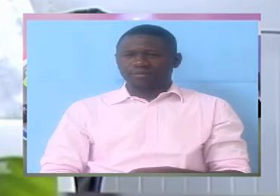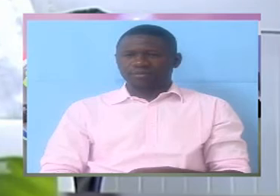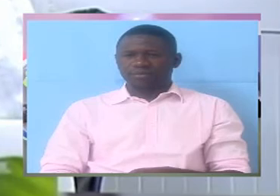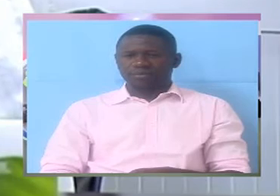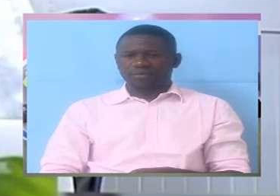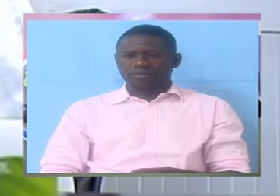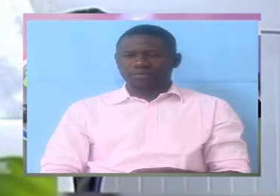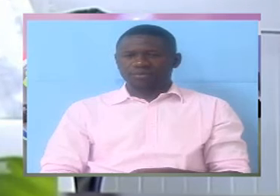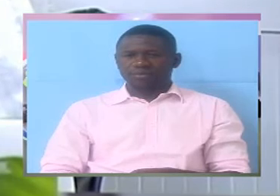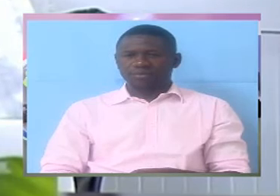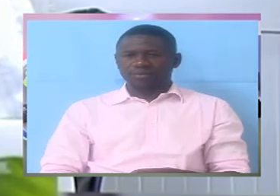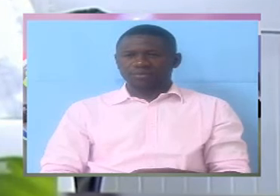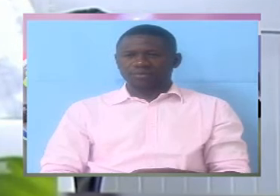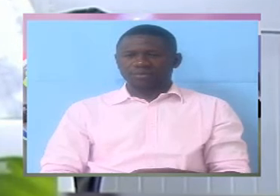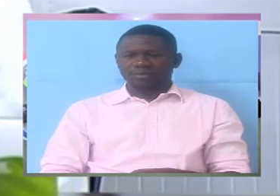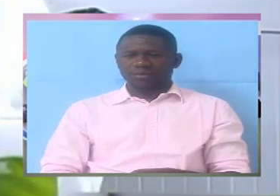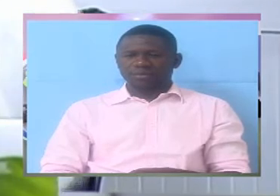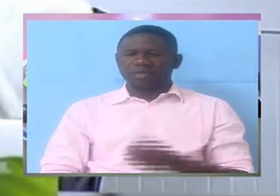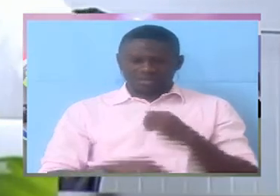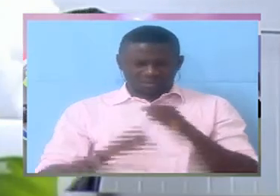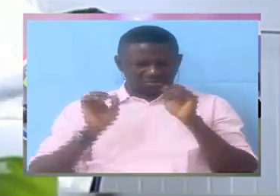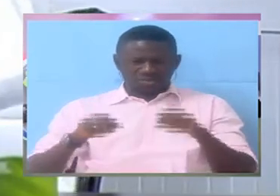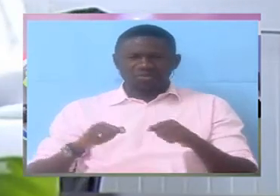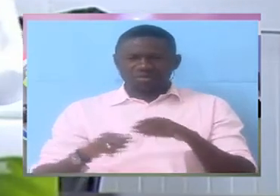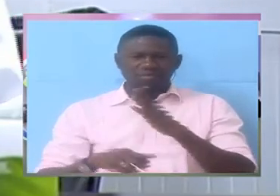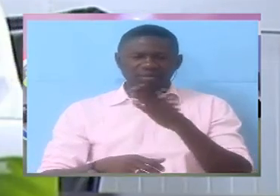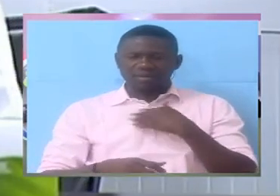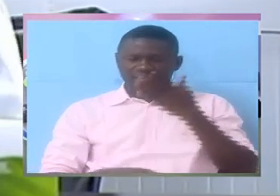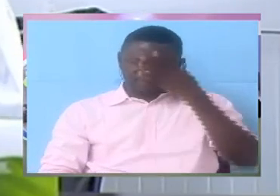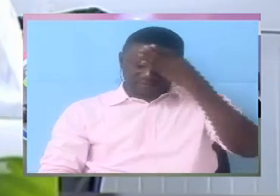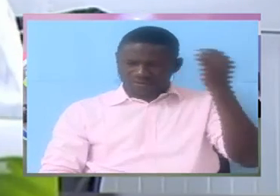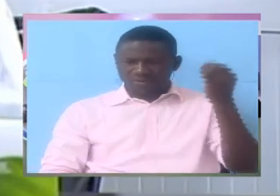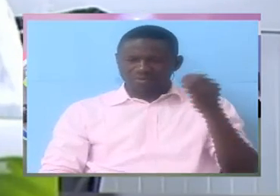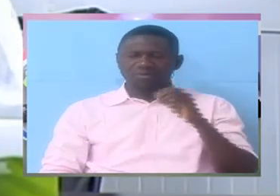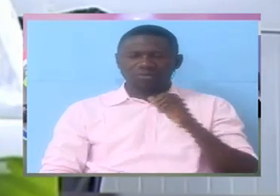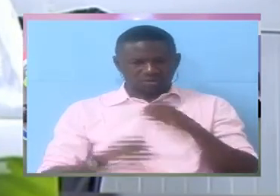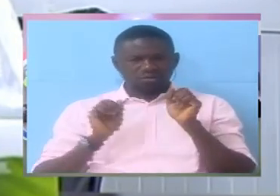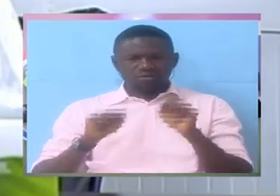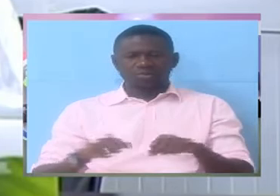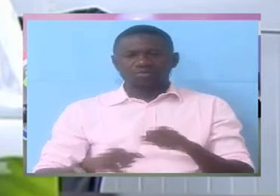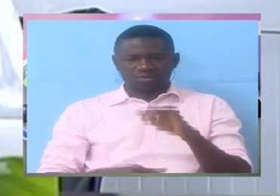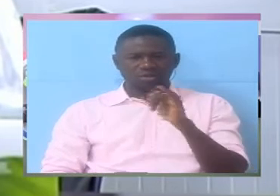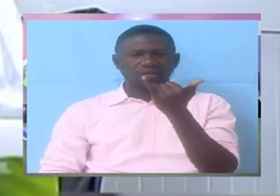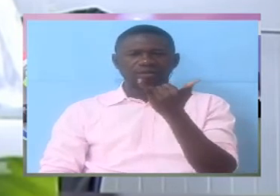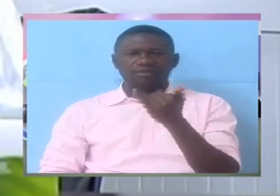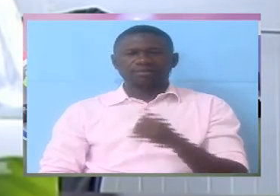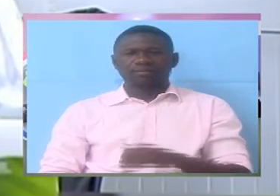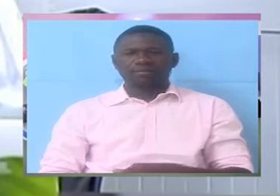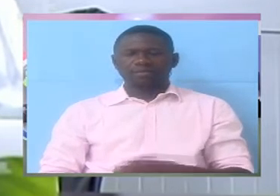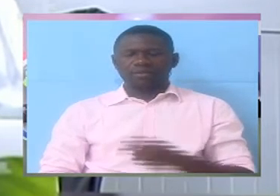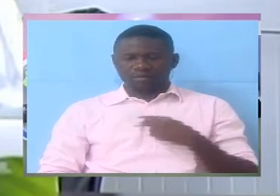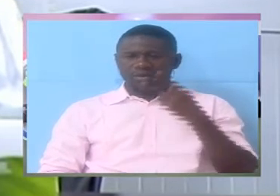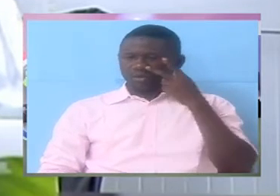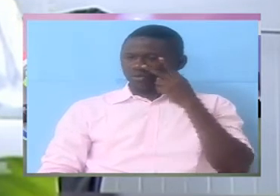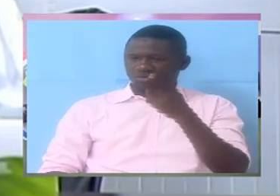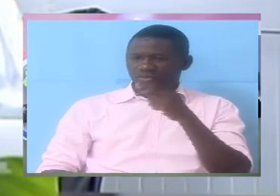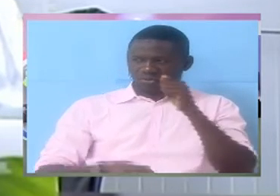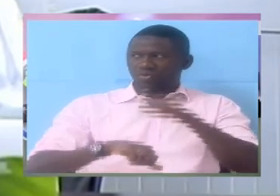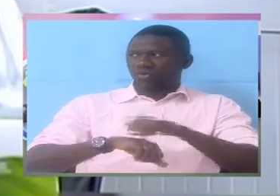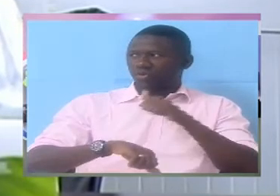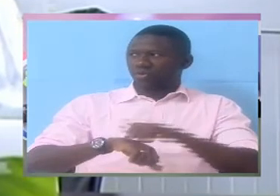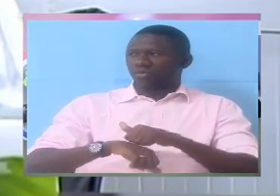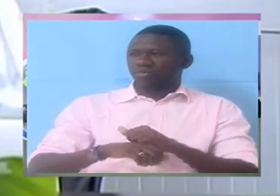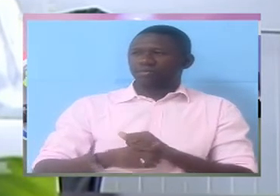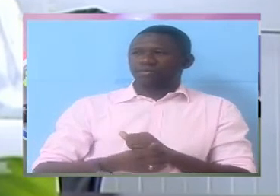counsel, yeah. It's possible. Maybe I've forgotten also. But it's possible, yes. I saw the torturing. Ha, counsel,